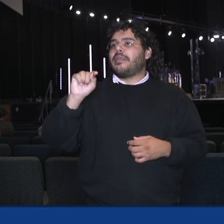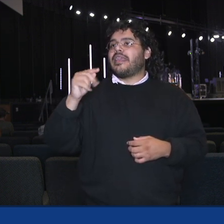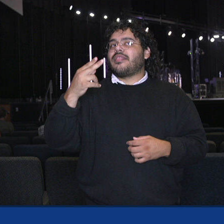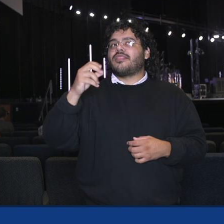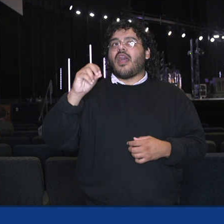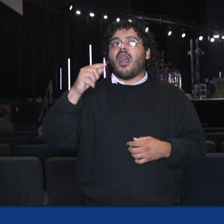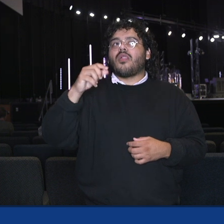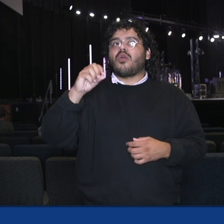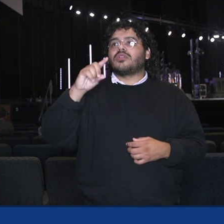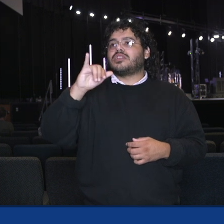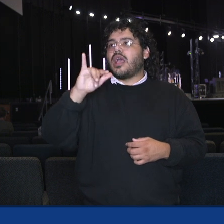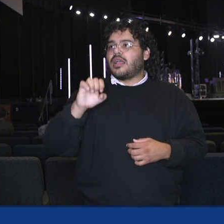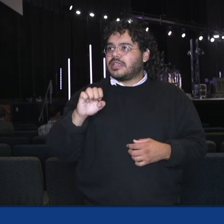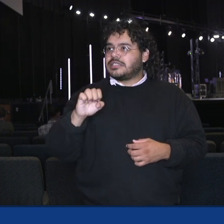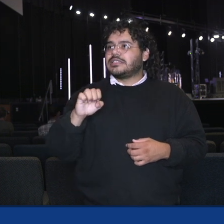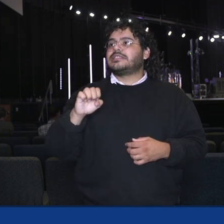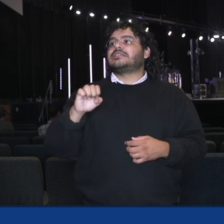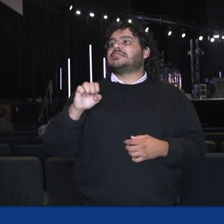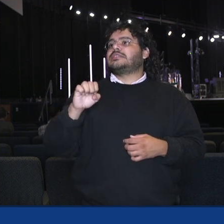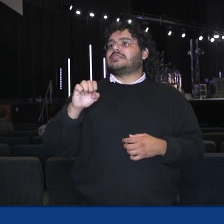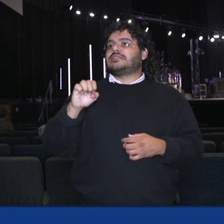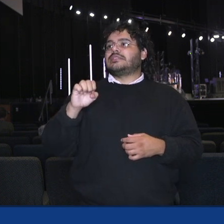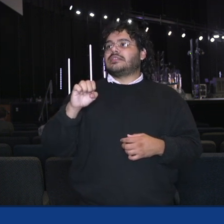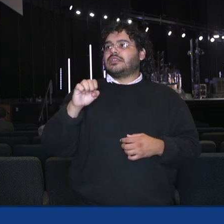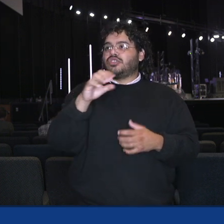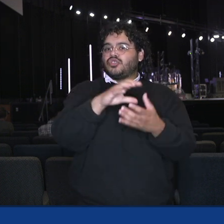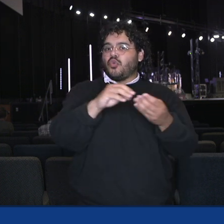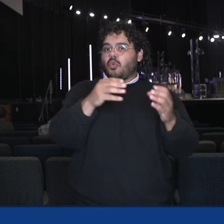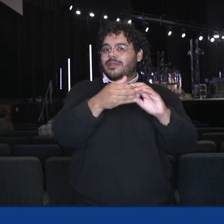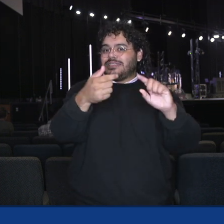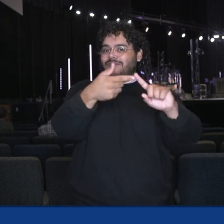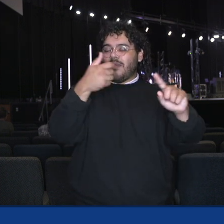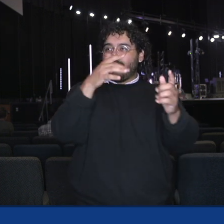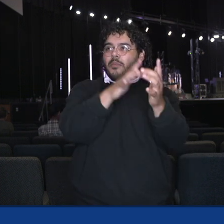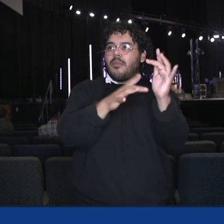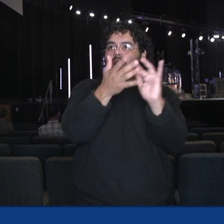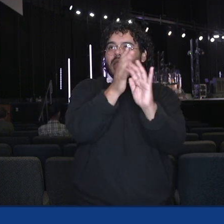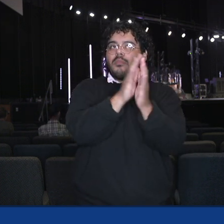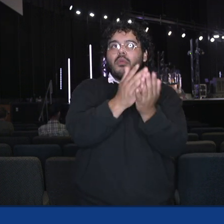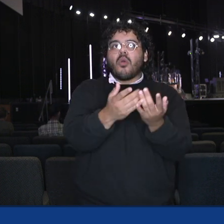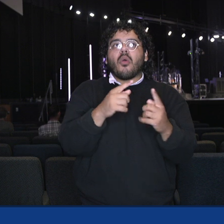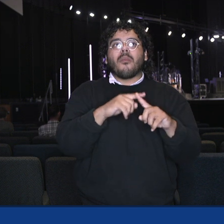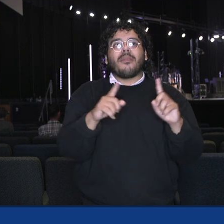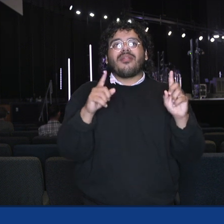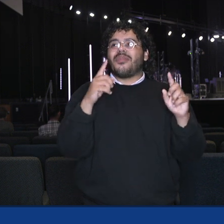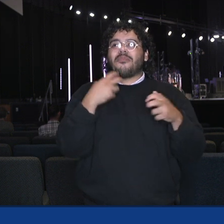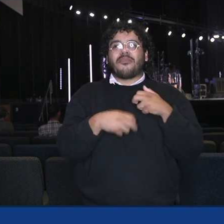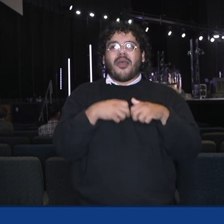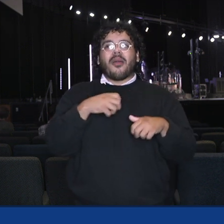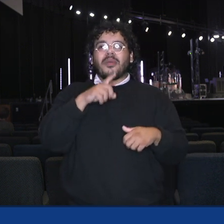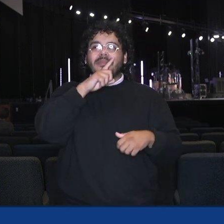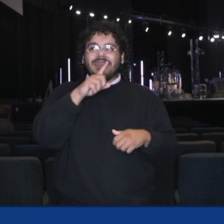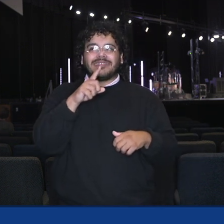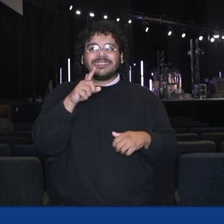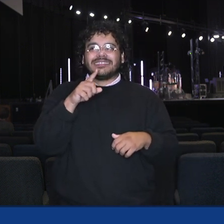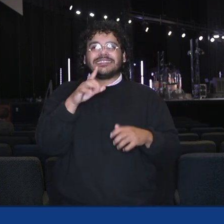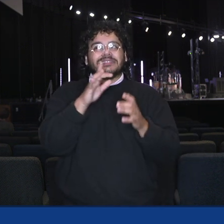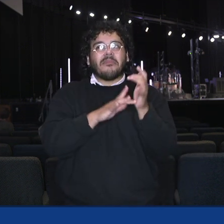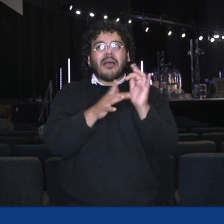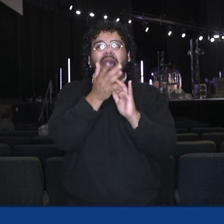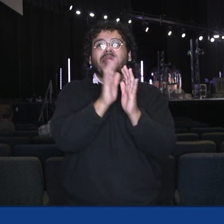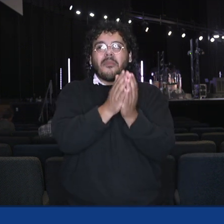it. I totally get that. The problem is it's not what the text says. Okay. Then on the other